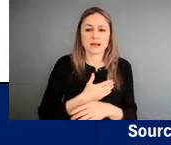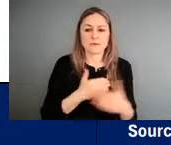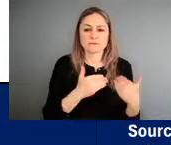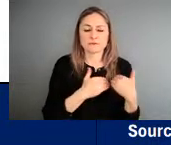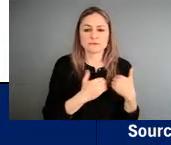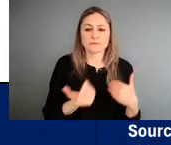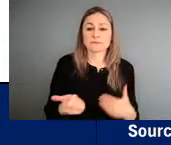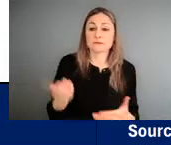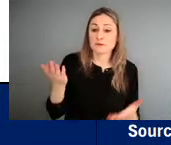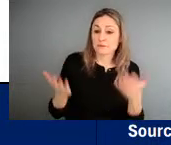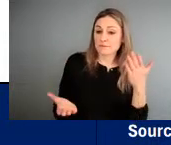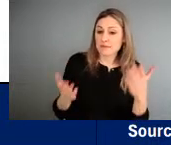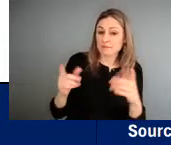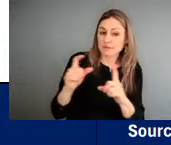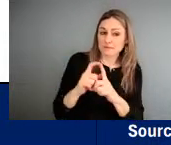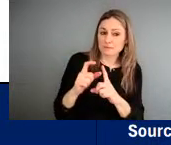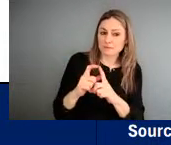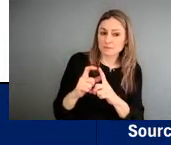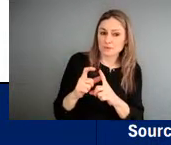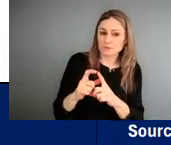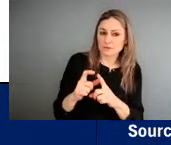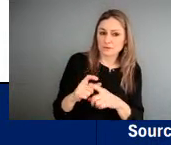maybe it's the word bridge,